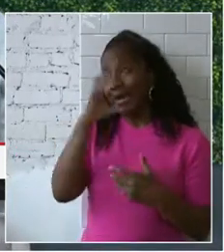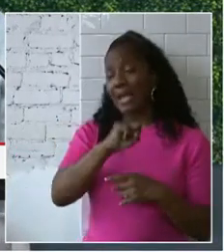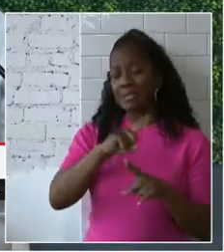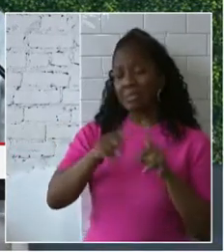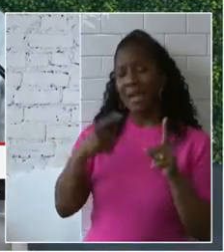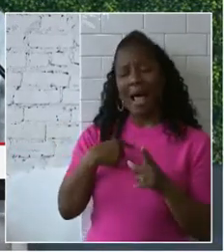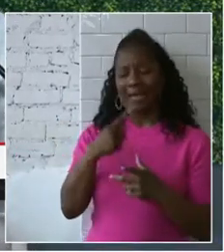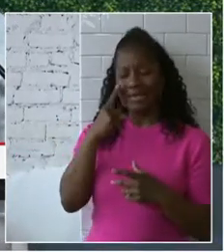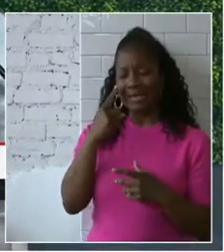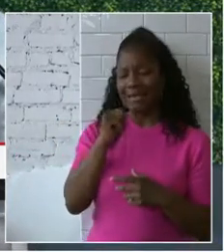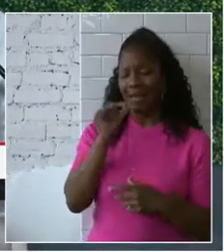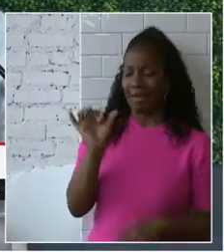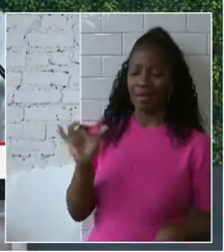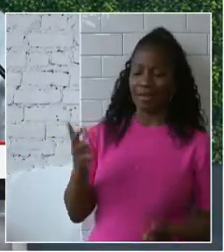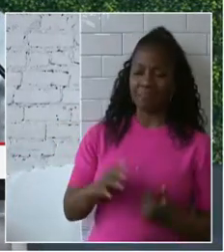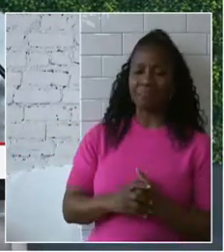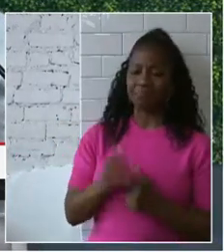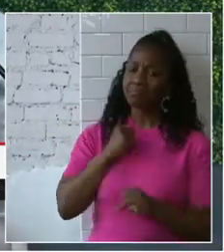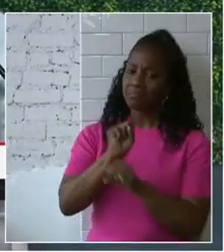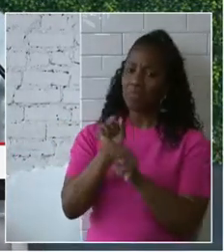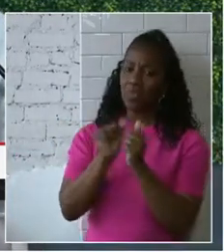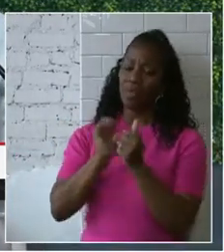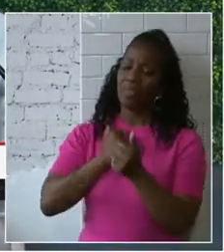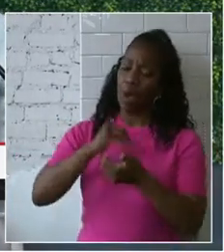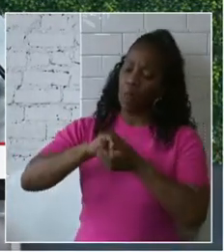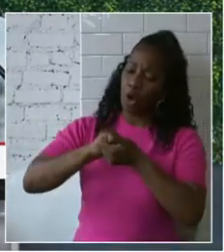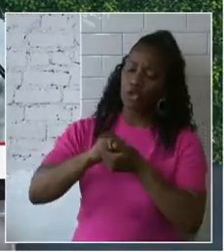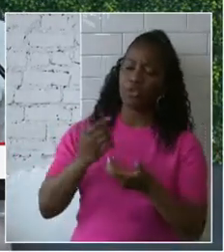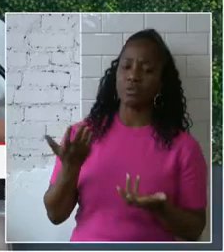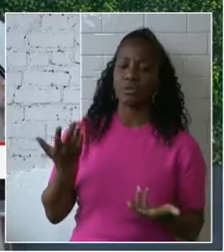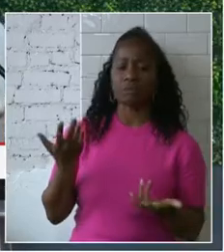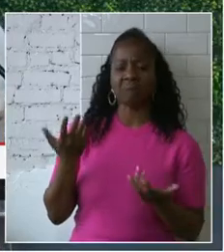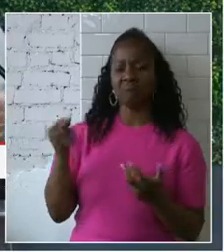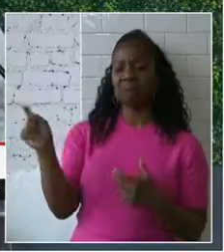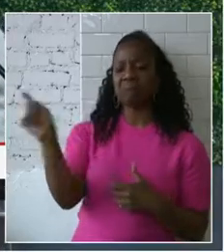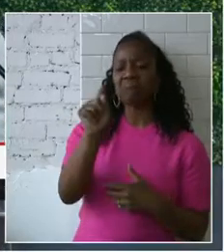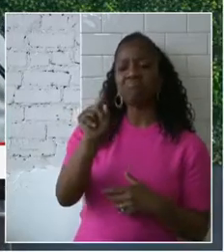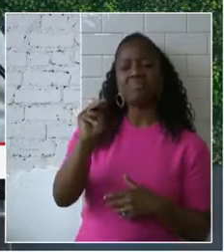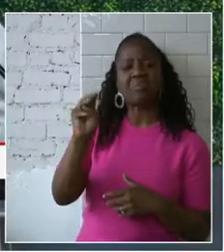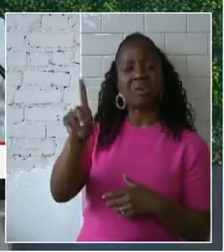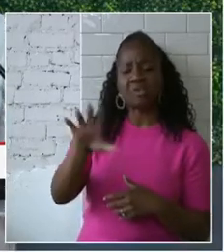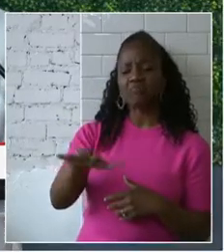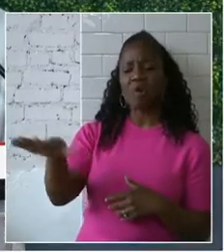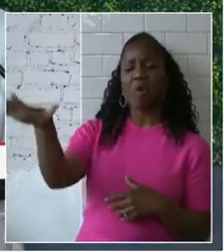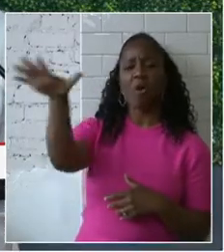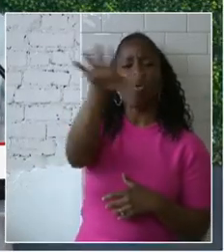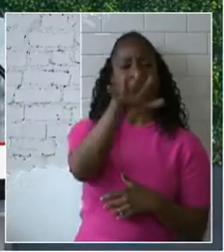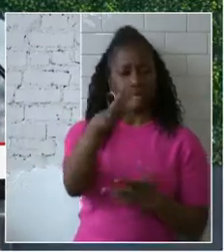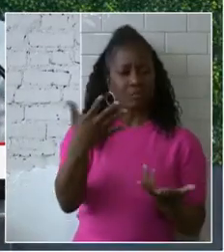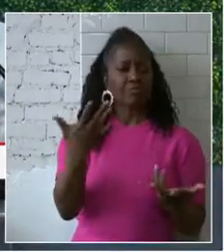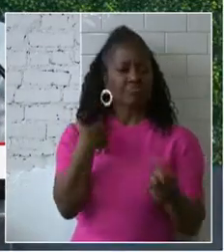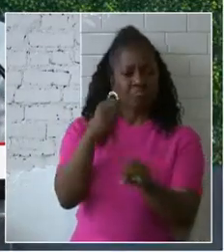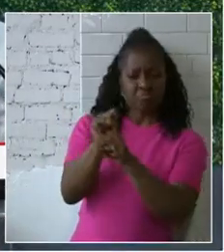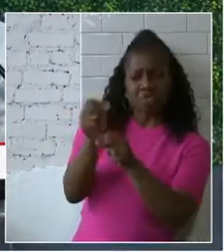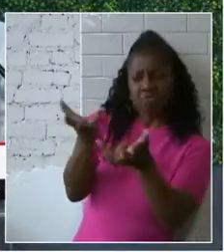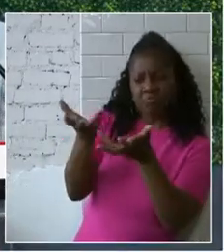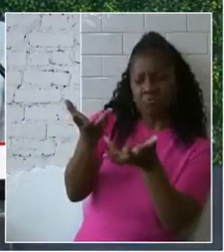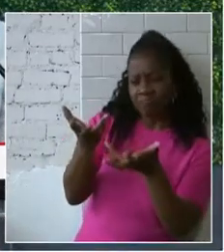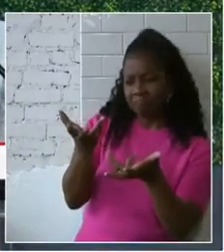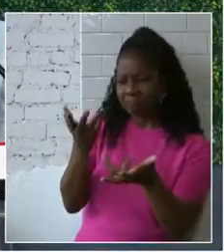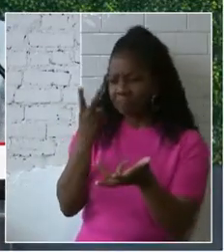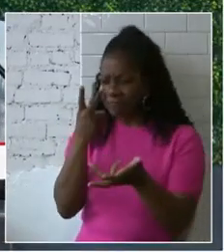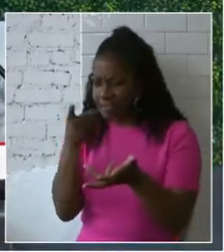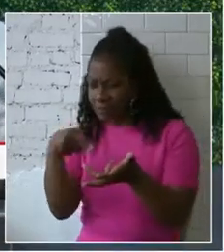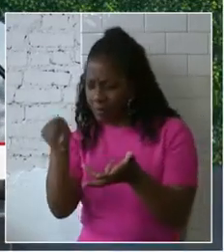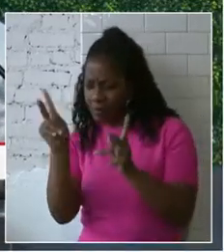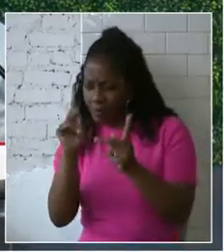would be unlikely. We would work with our partners across the region to make sure that people who we think are involved